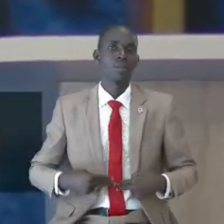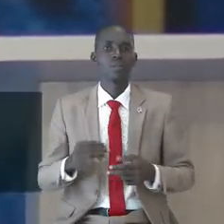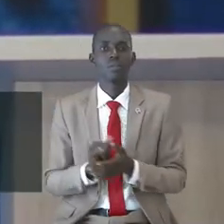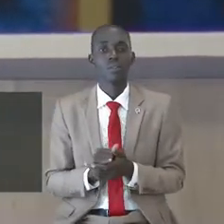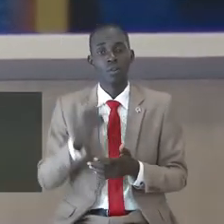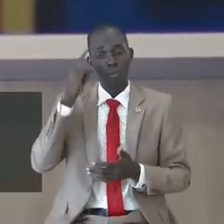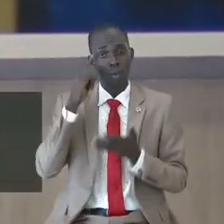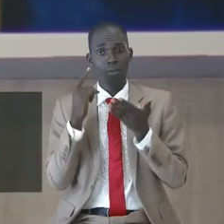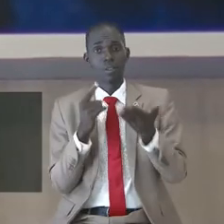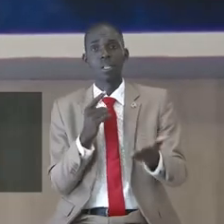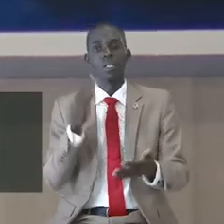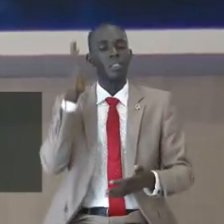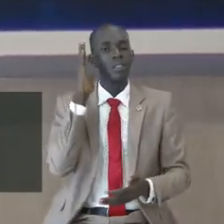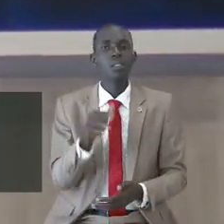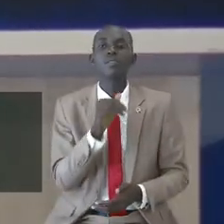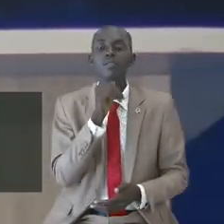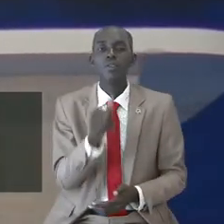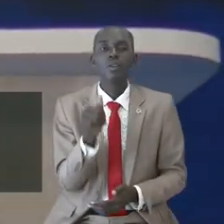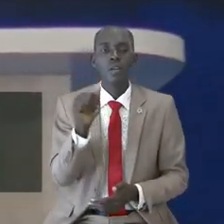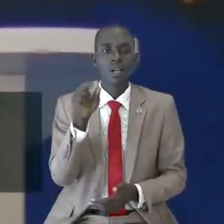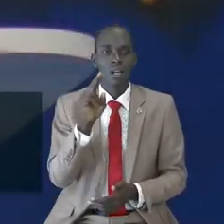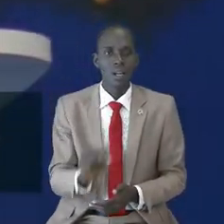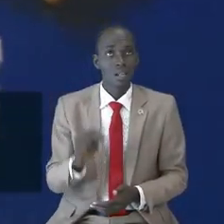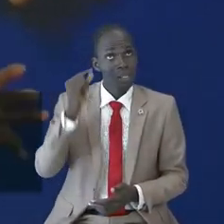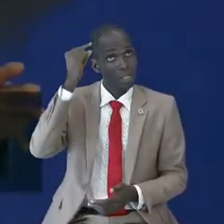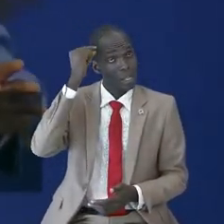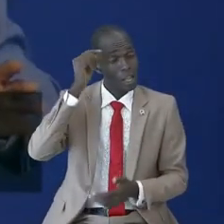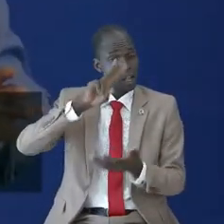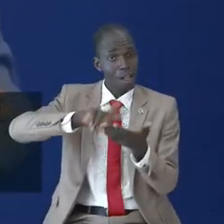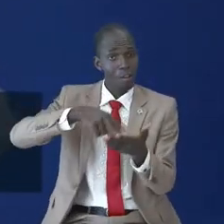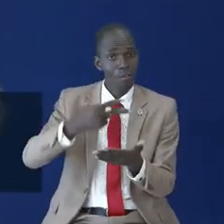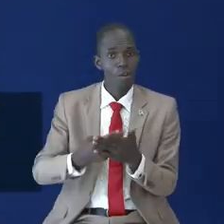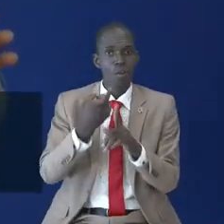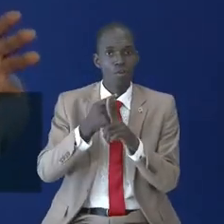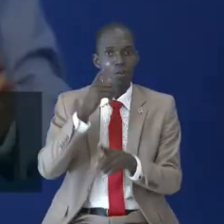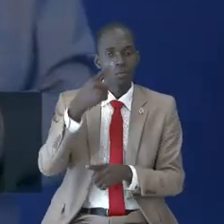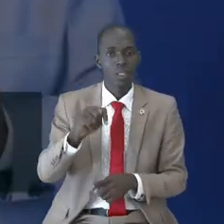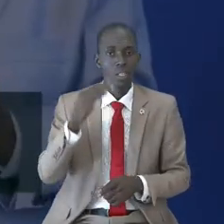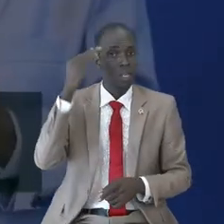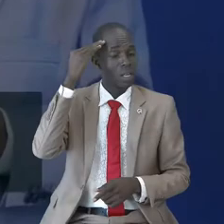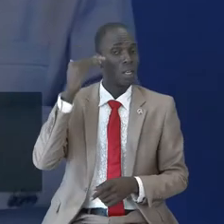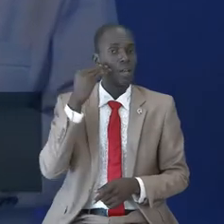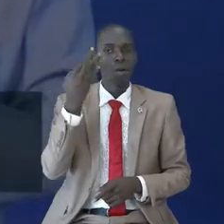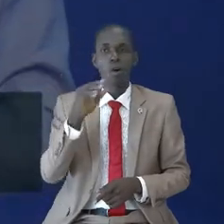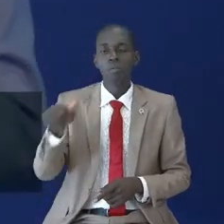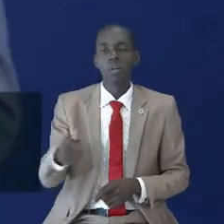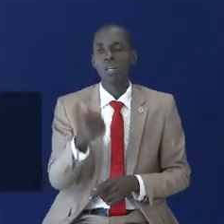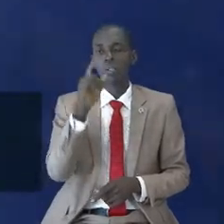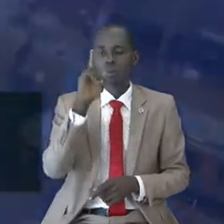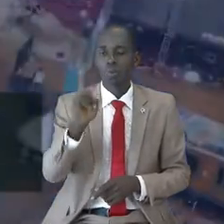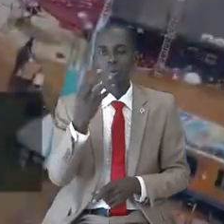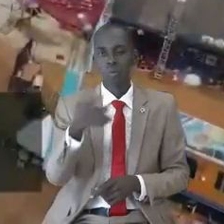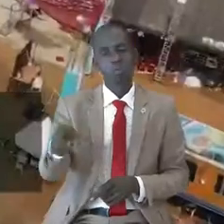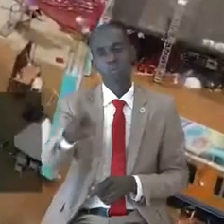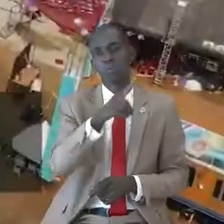there shall not any hair fall from the head of any of